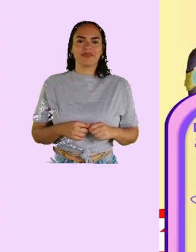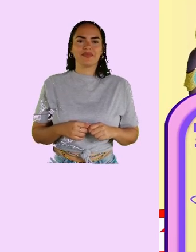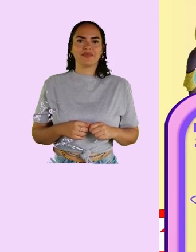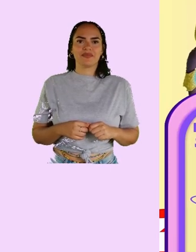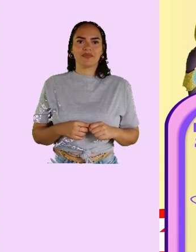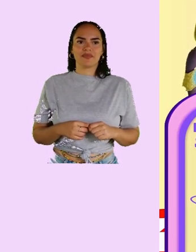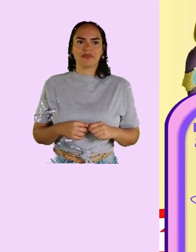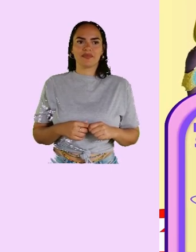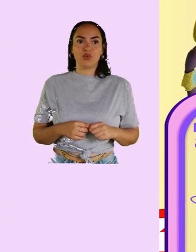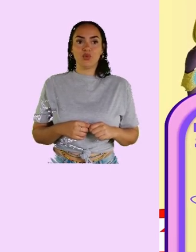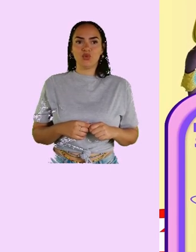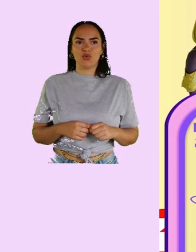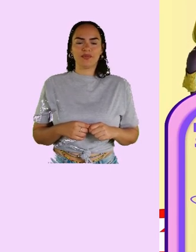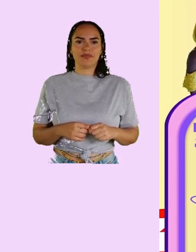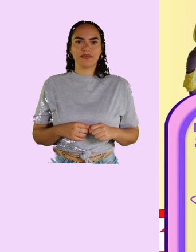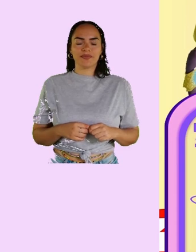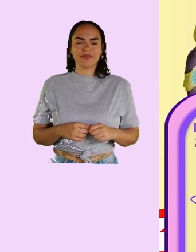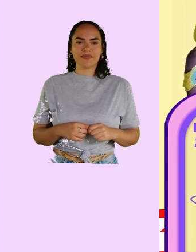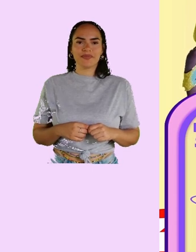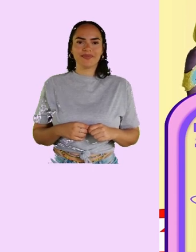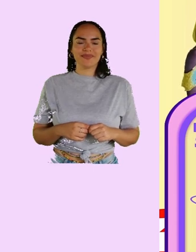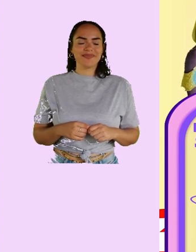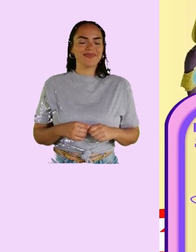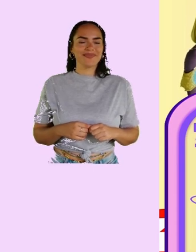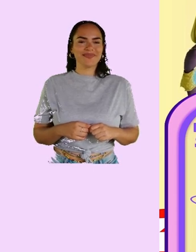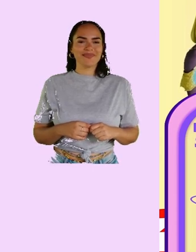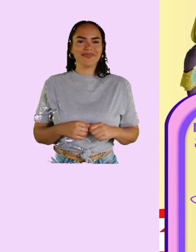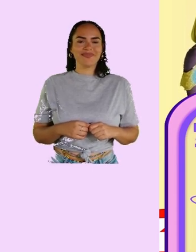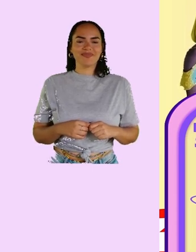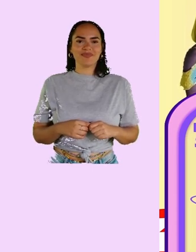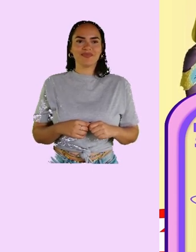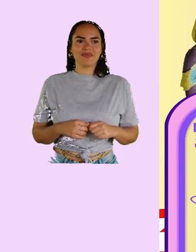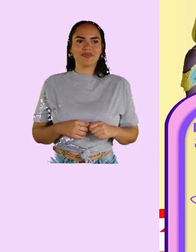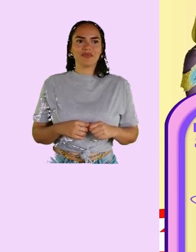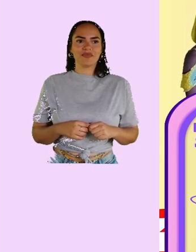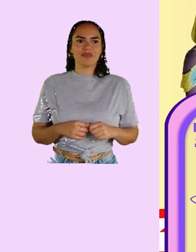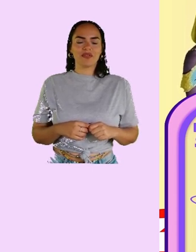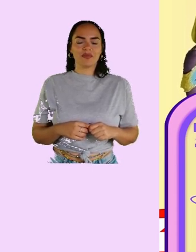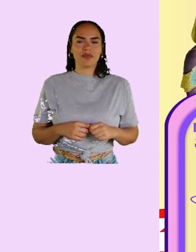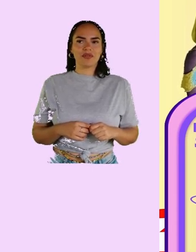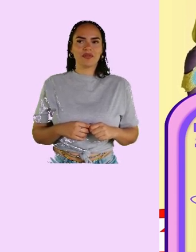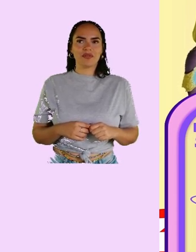is flamboyance. Final question. What are the four largest moons of Jupiter?